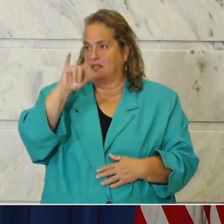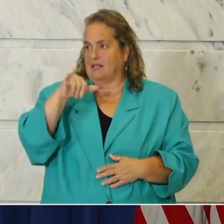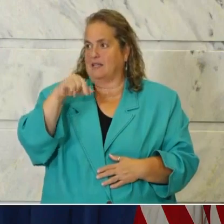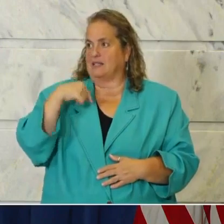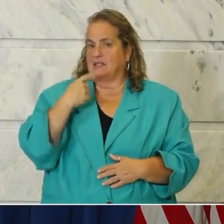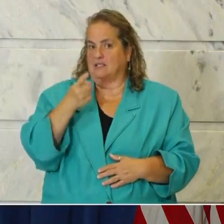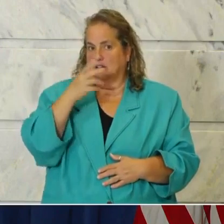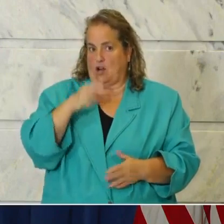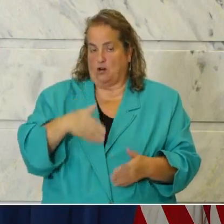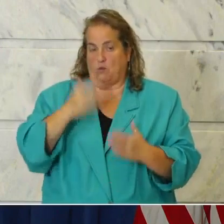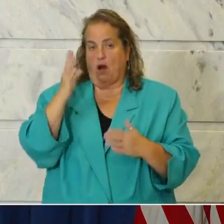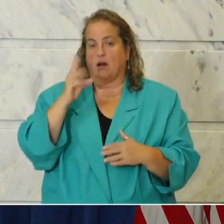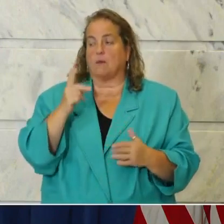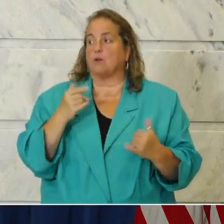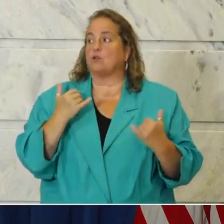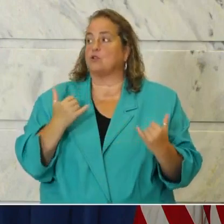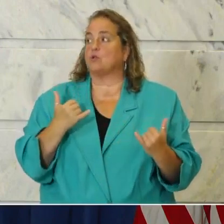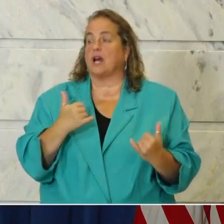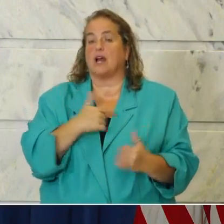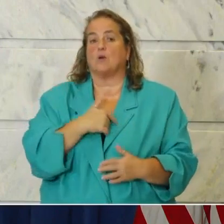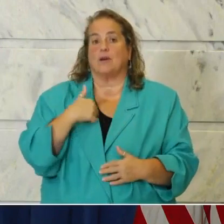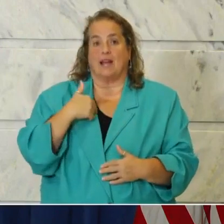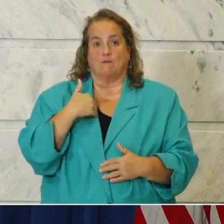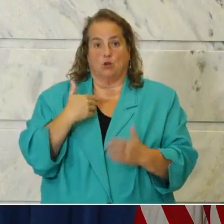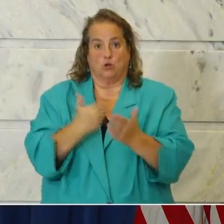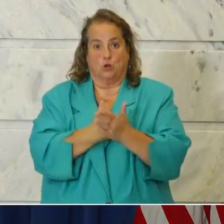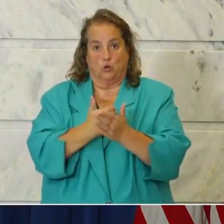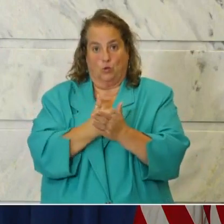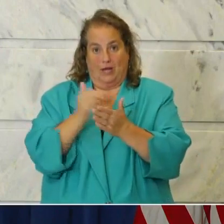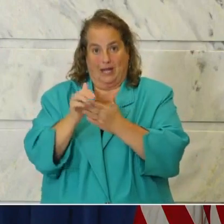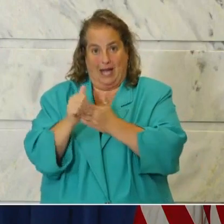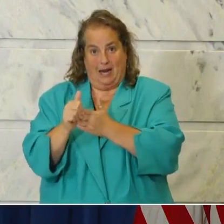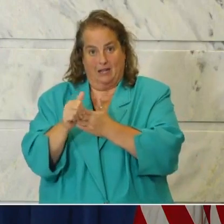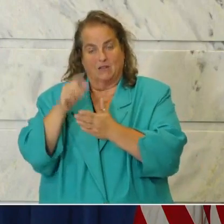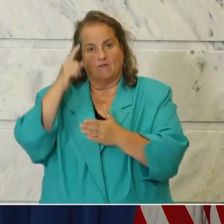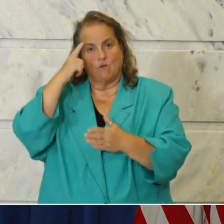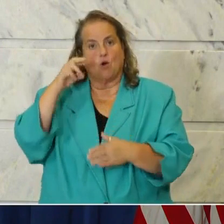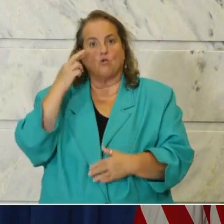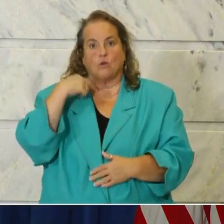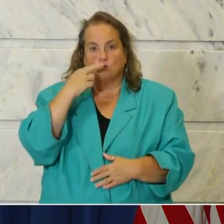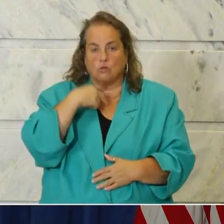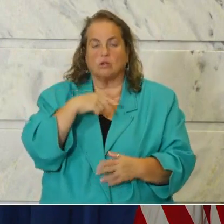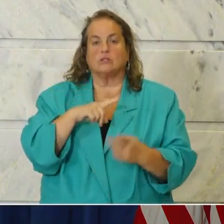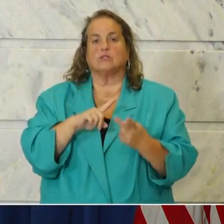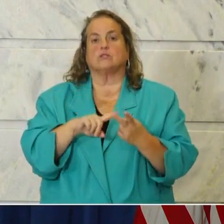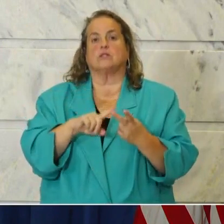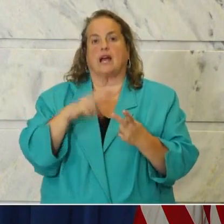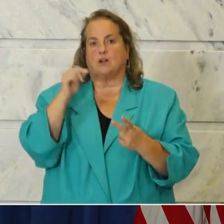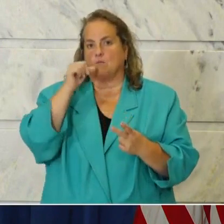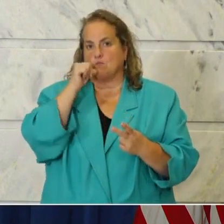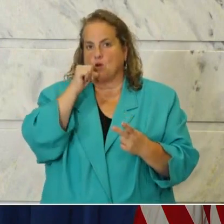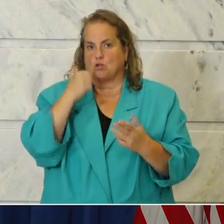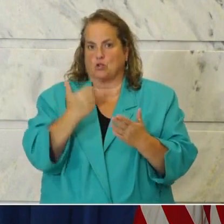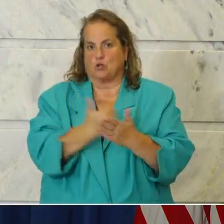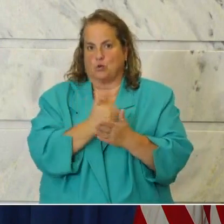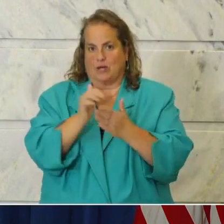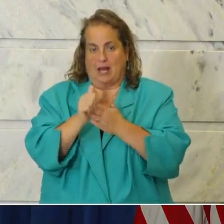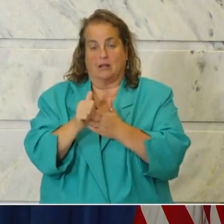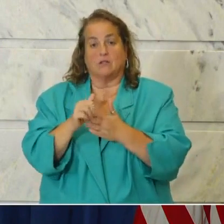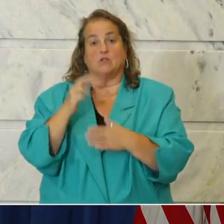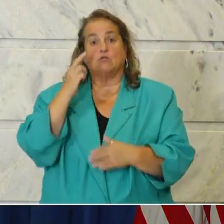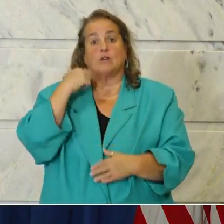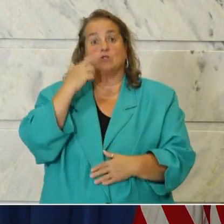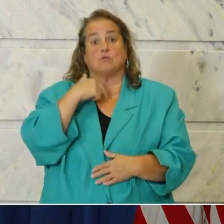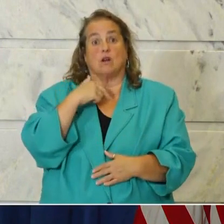brought it up. Today we've got new guidelines for hospitality, restaurants, and bars. On